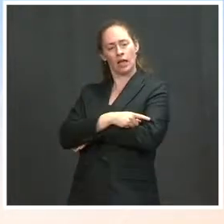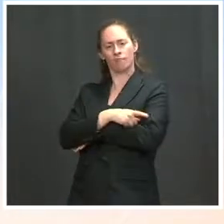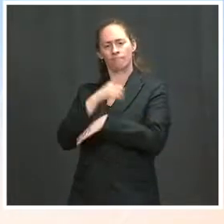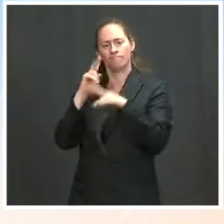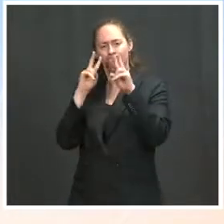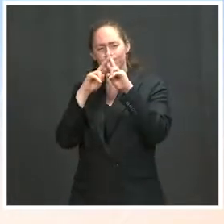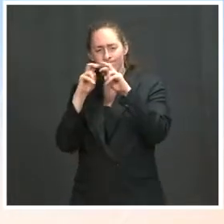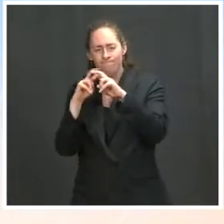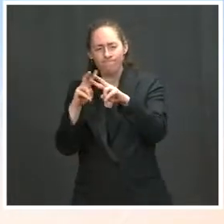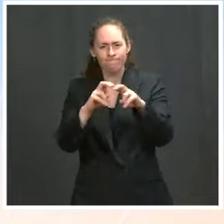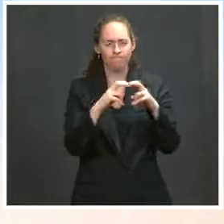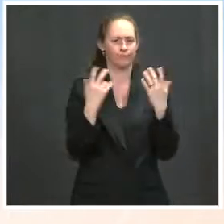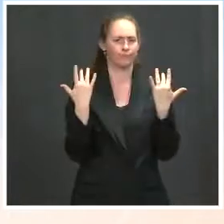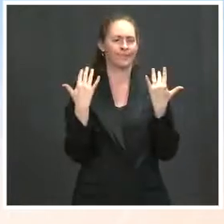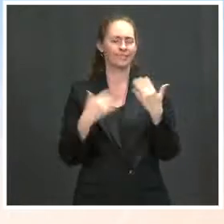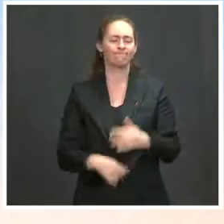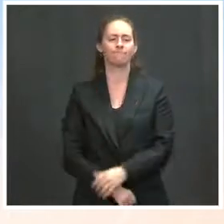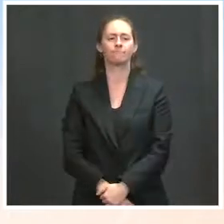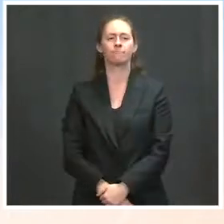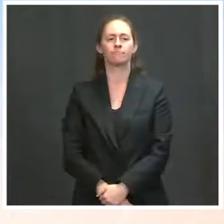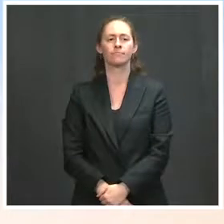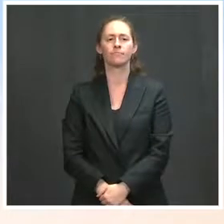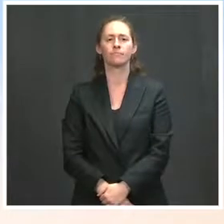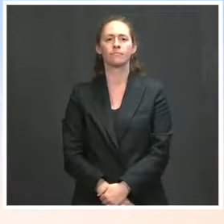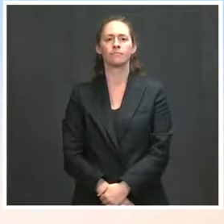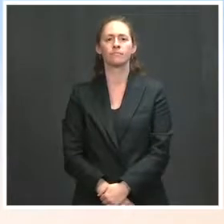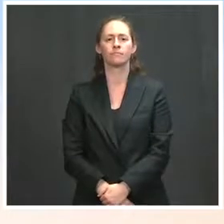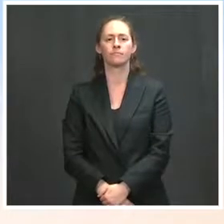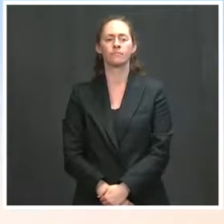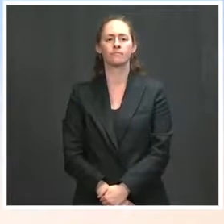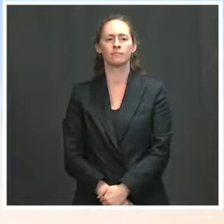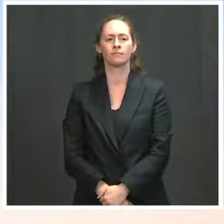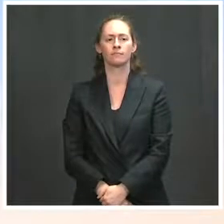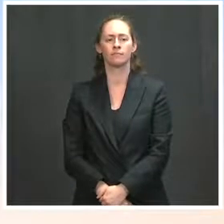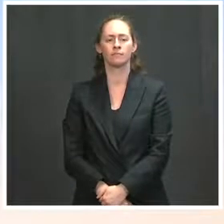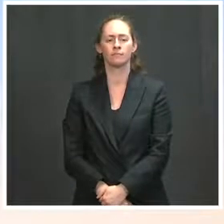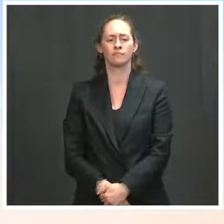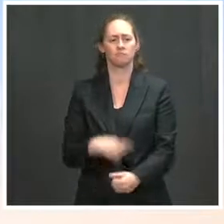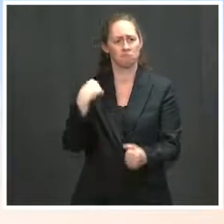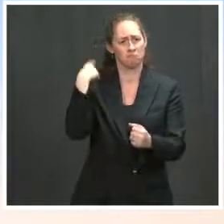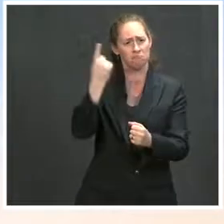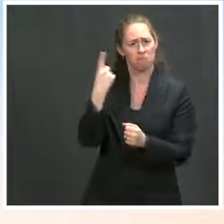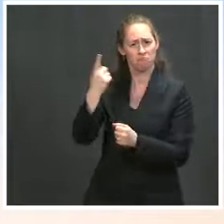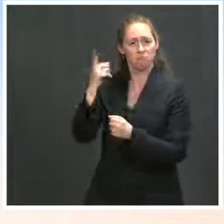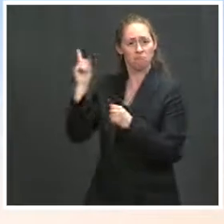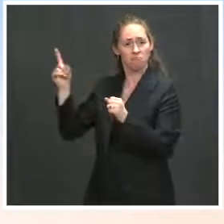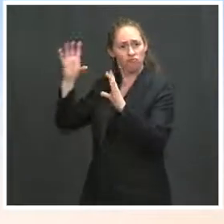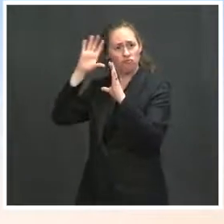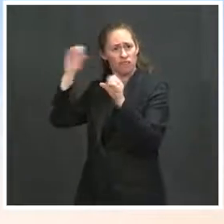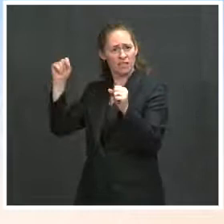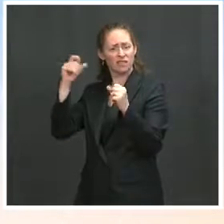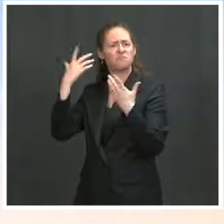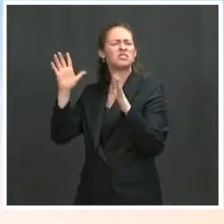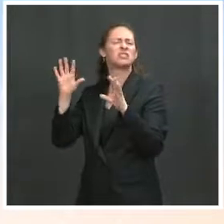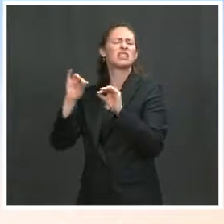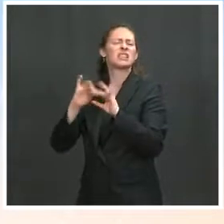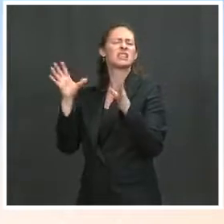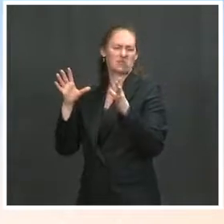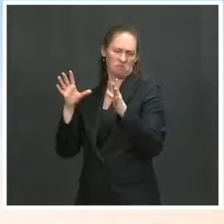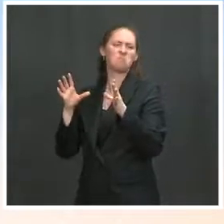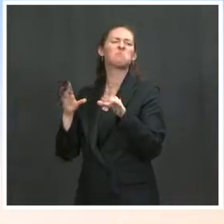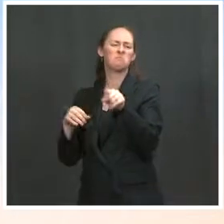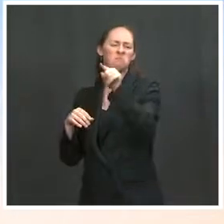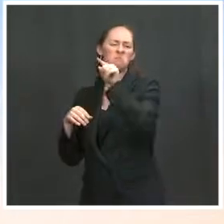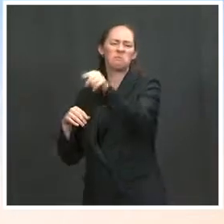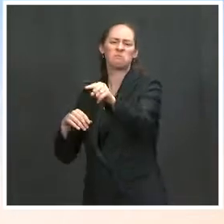then what makes the president confident that the IC community, the intelligence community rather, can come up with more better evidence in the